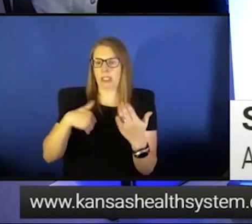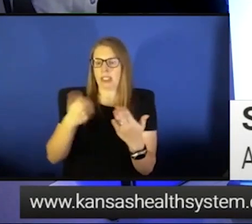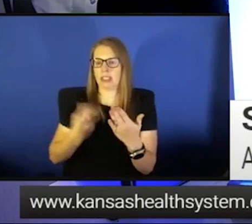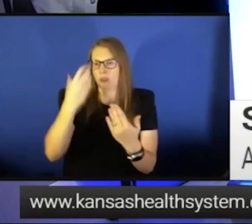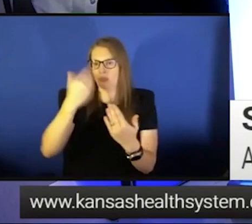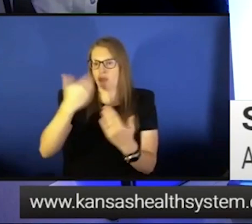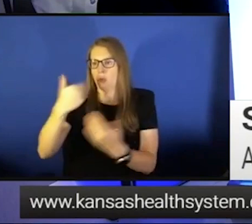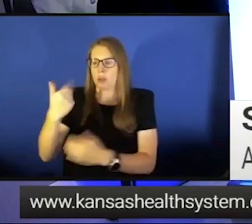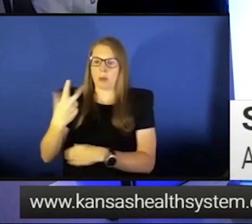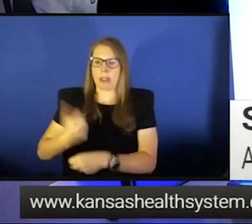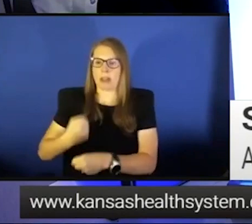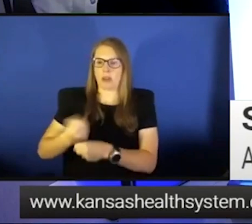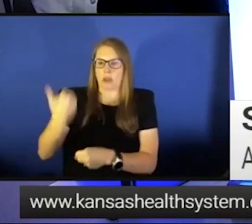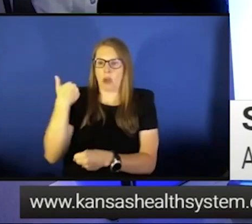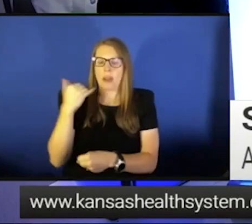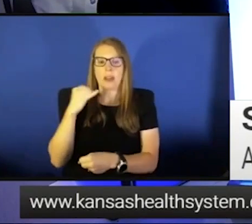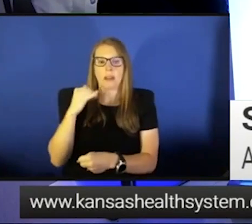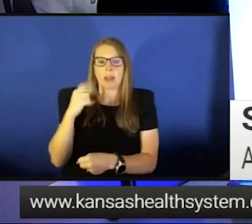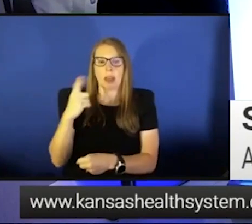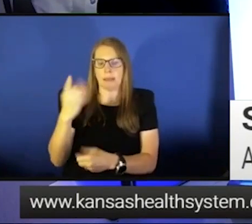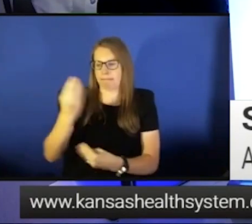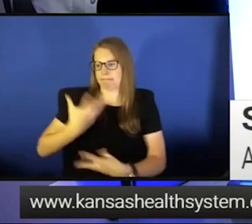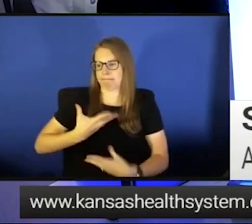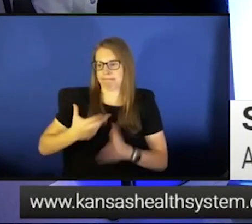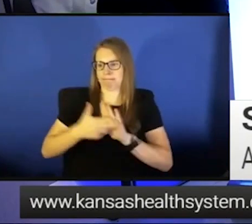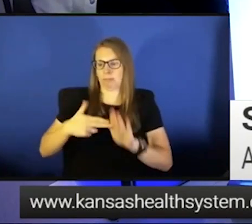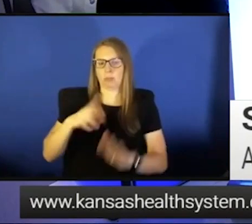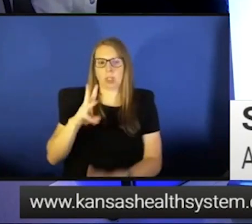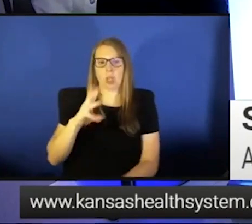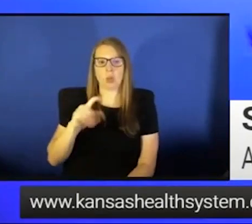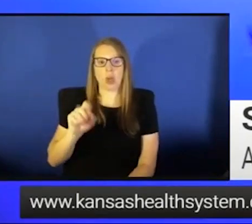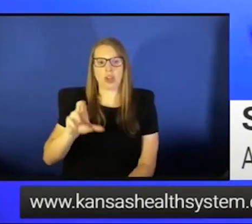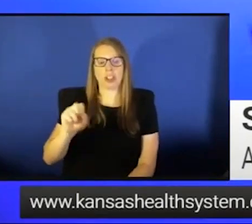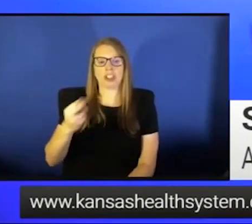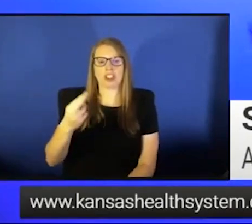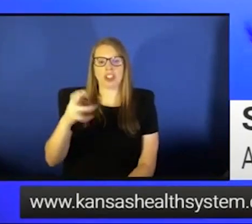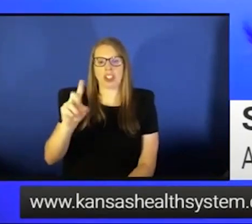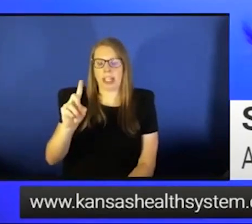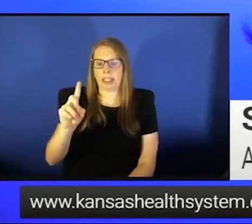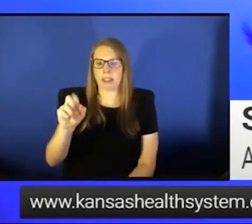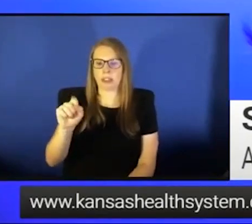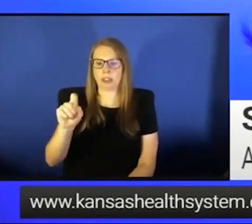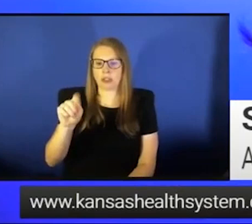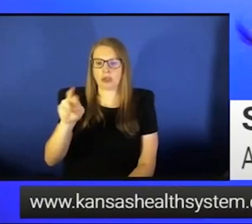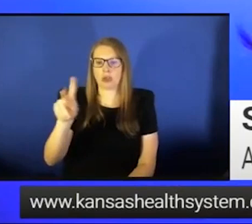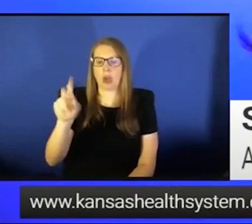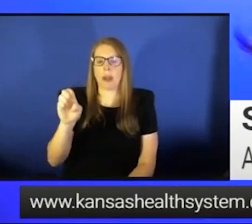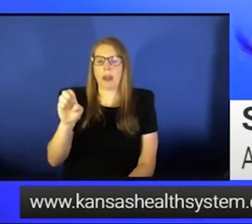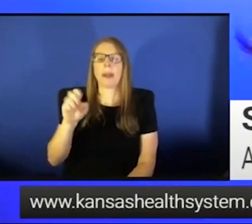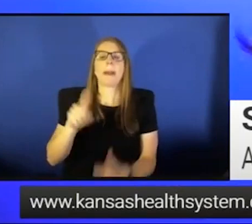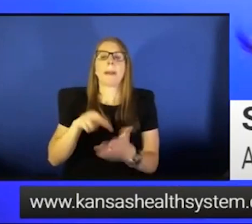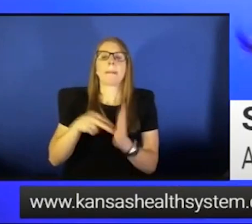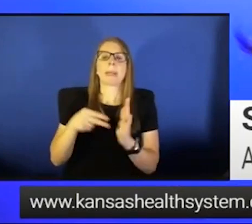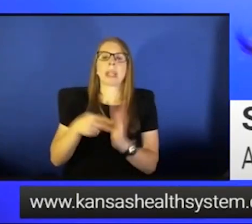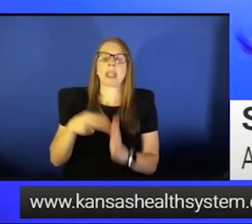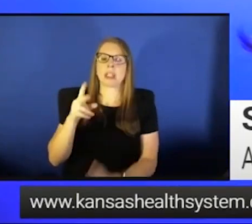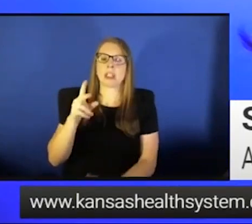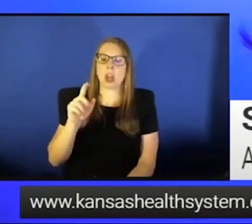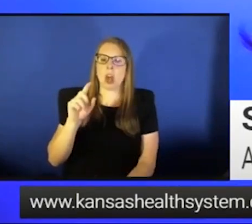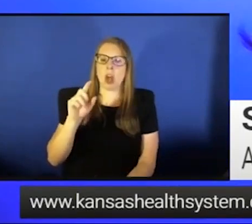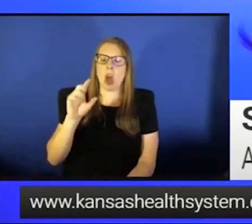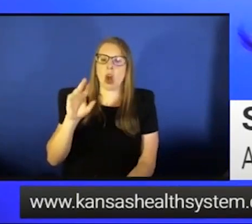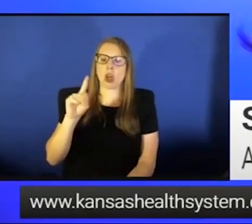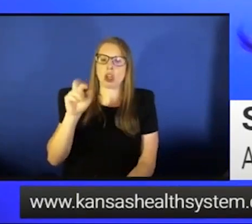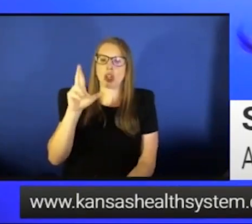ago, was told that was what it was. A watershed stroke is when, the artery going up to the brain is either narrow